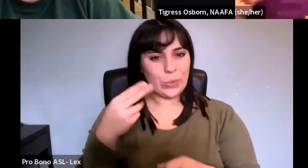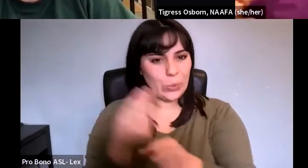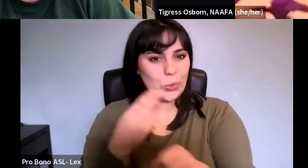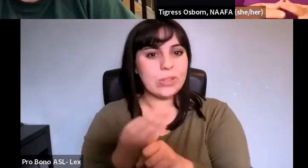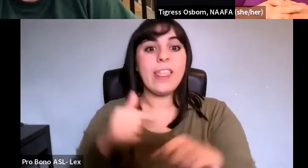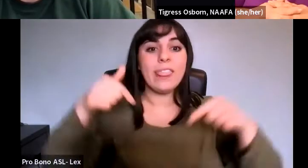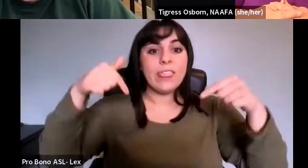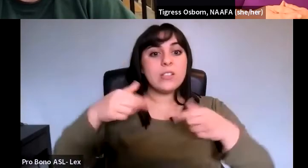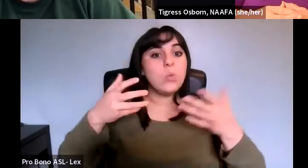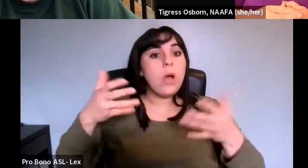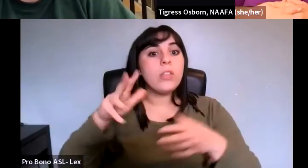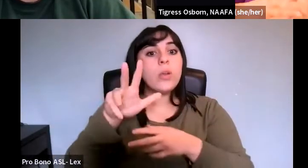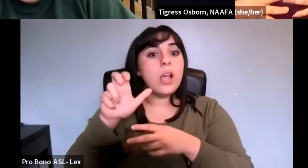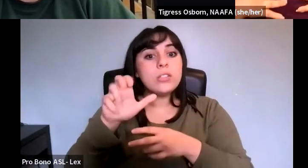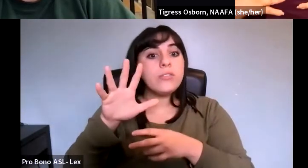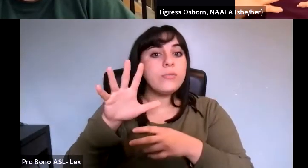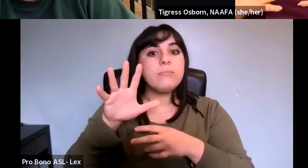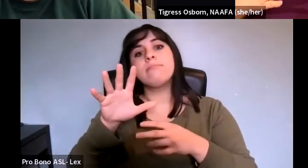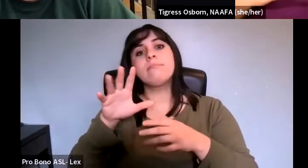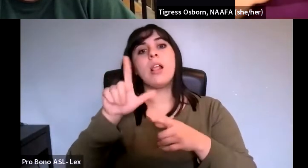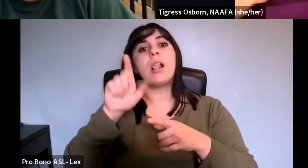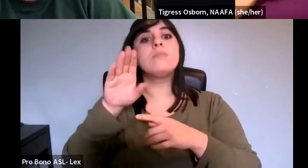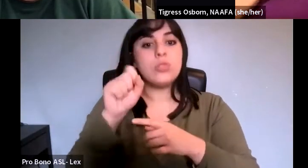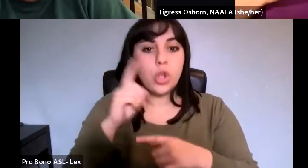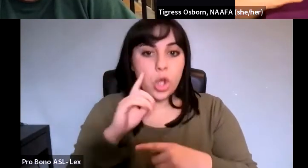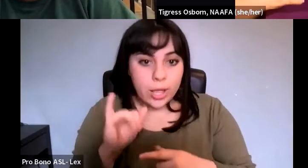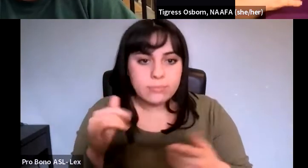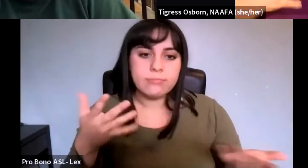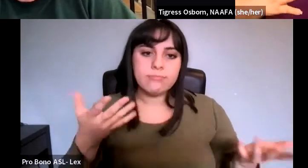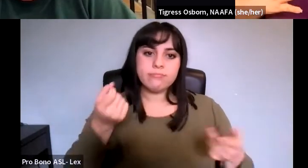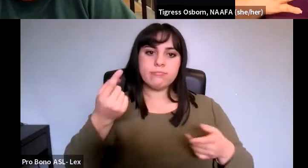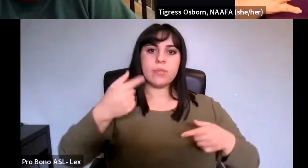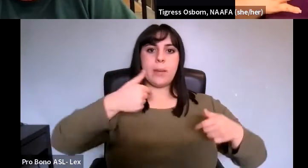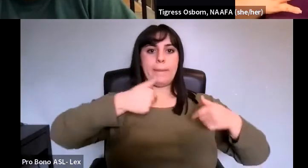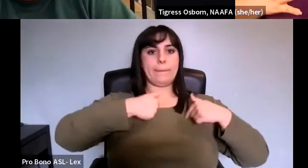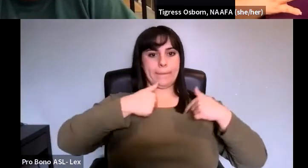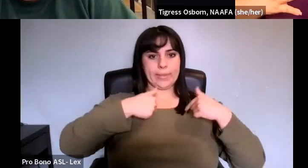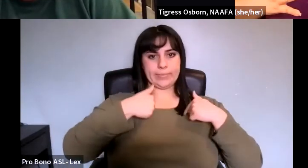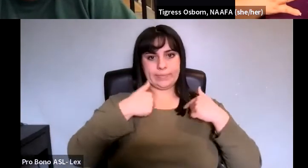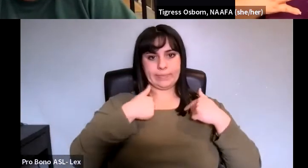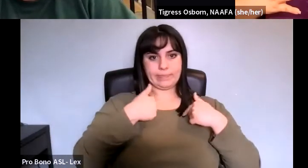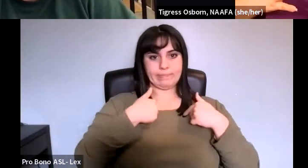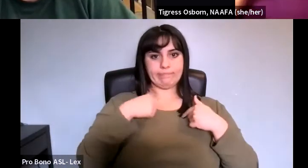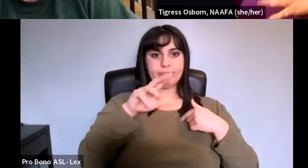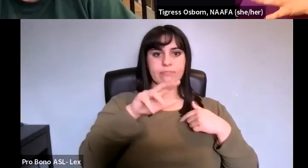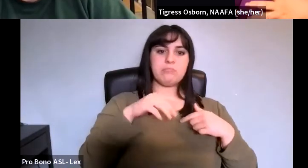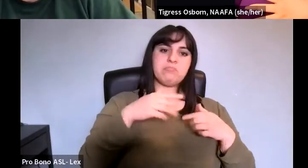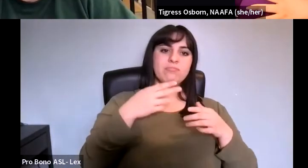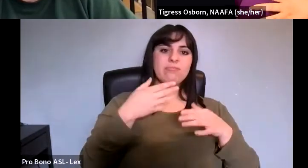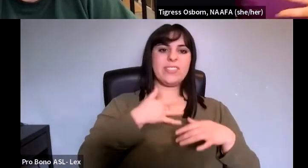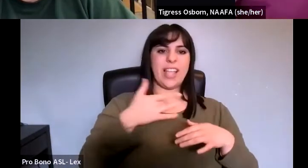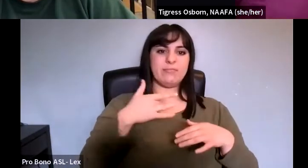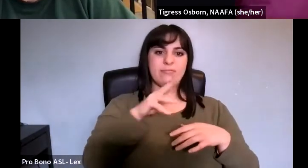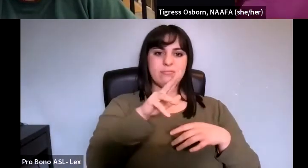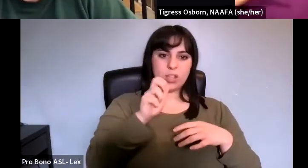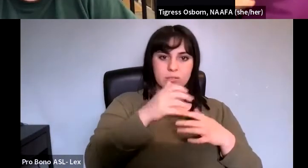my general range most of the time. And I just want people to see, like, it looks like this, you know? And it also looks like all these